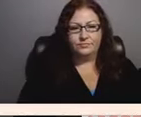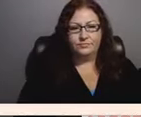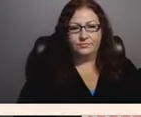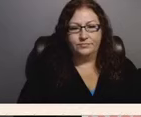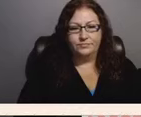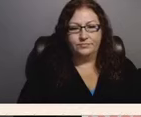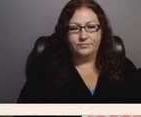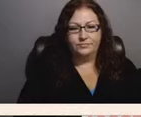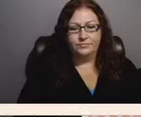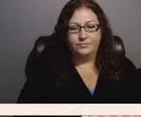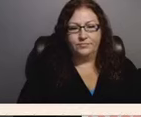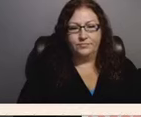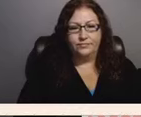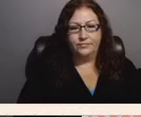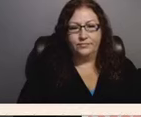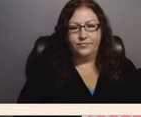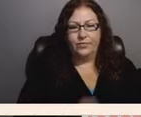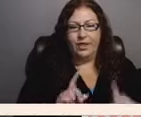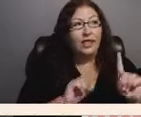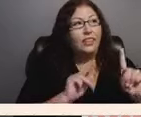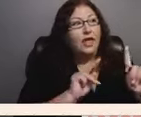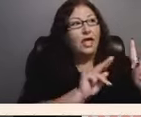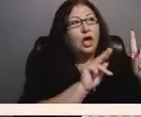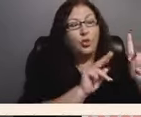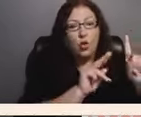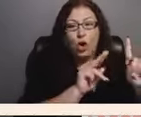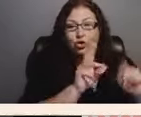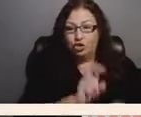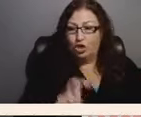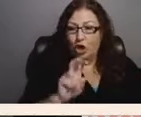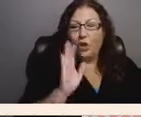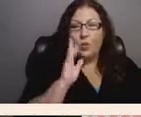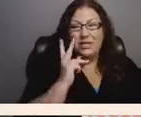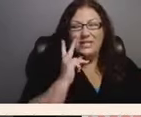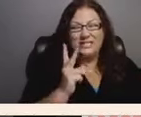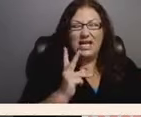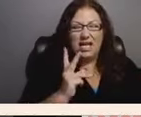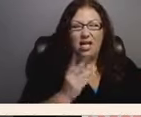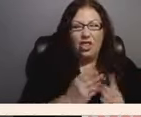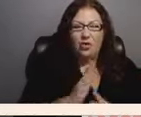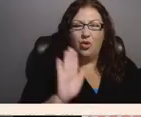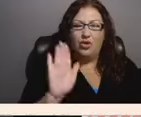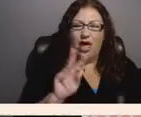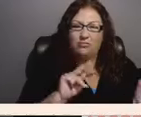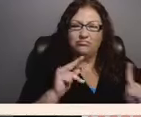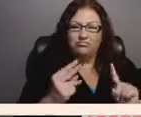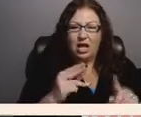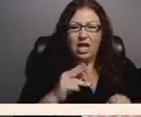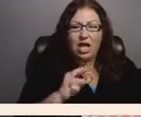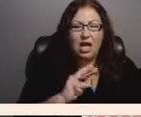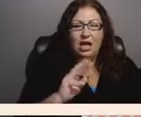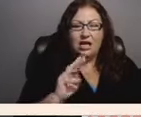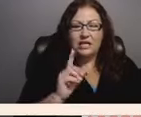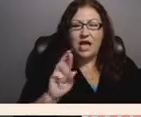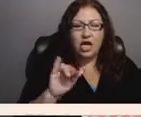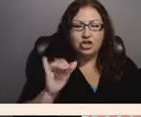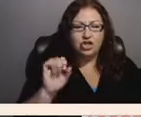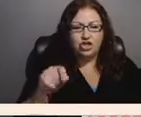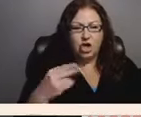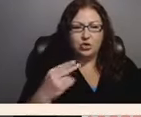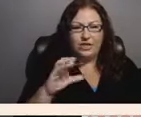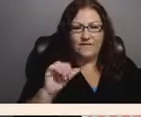The hero's journey. And we're going to see through this lens. Dr. Joseph Campbell, historian, theologian, is